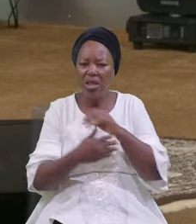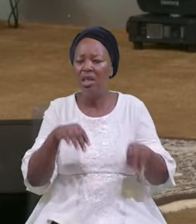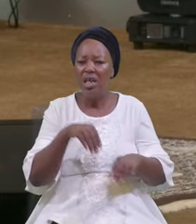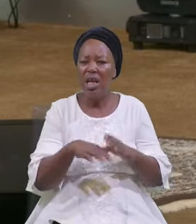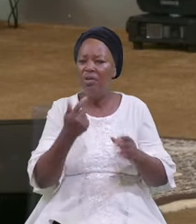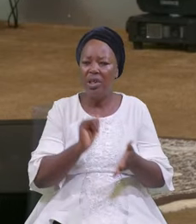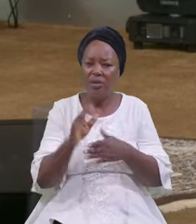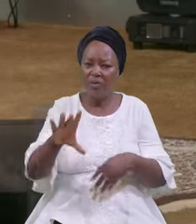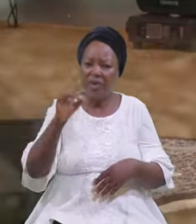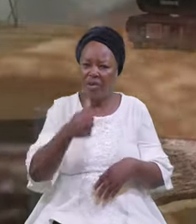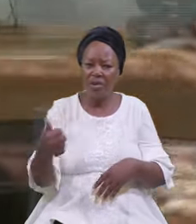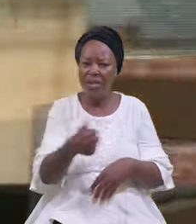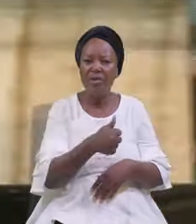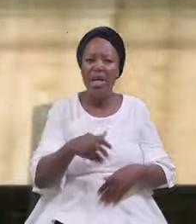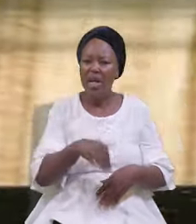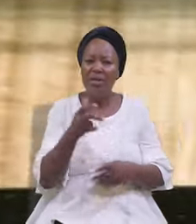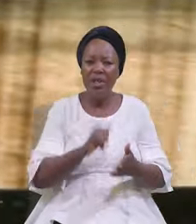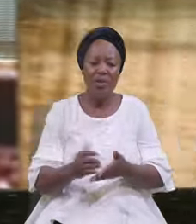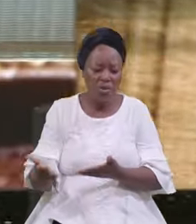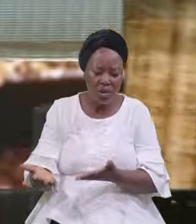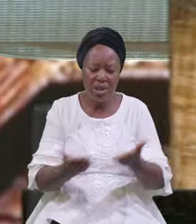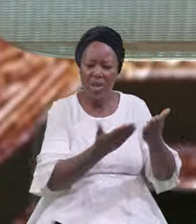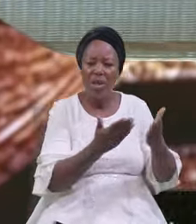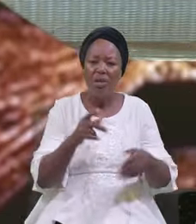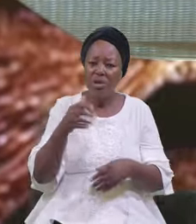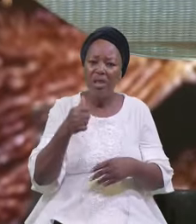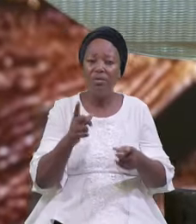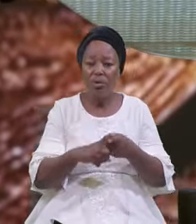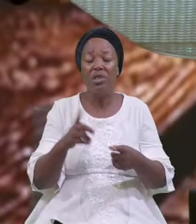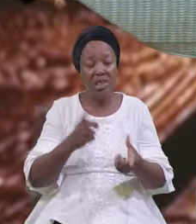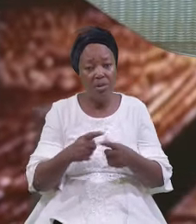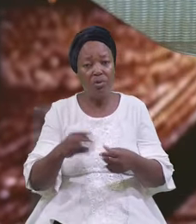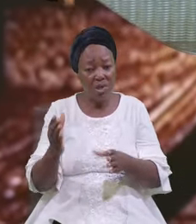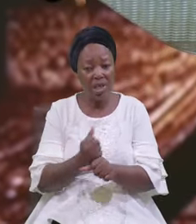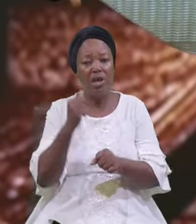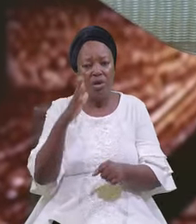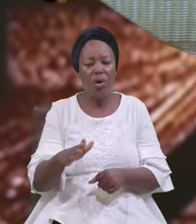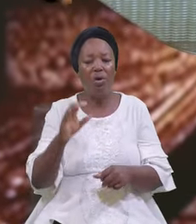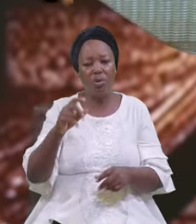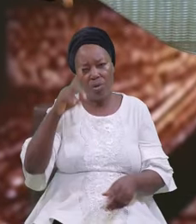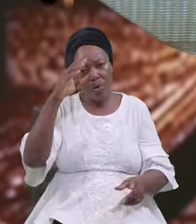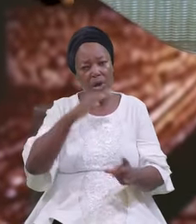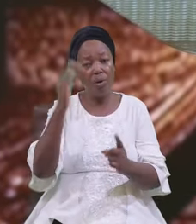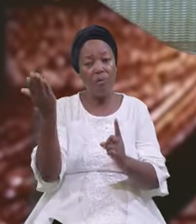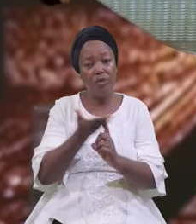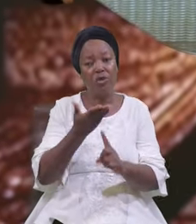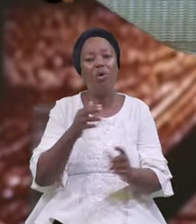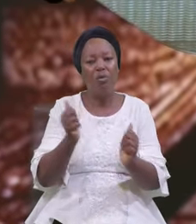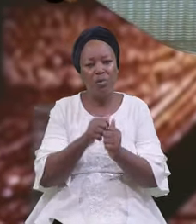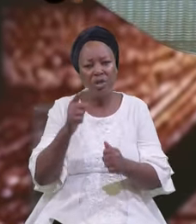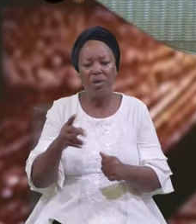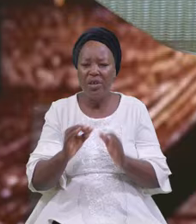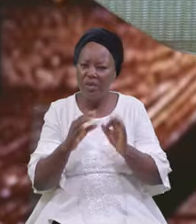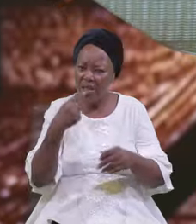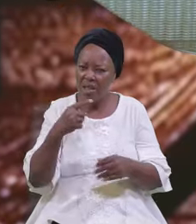yourself, anywhere you travel to, you carry your conviction along. If you're a real Levite, if you have been saved and born